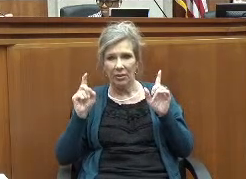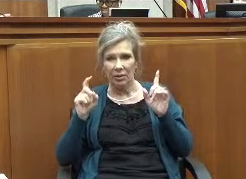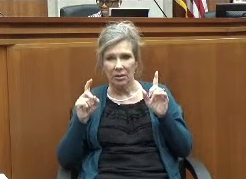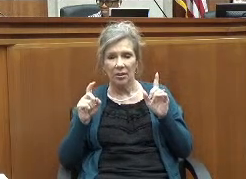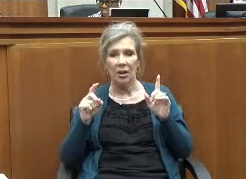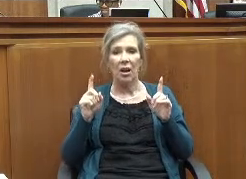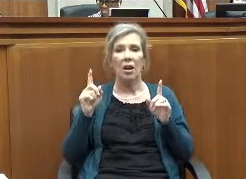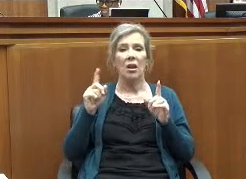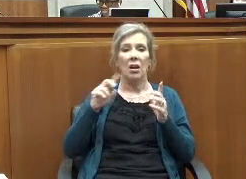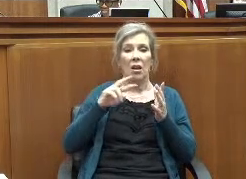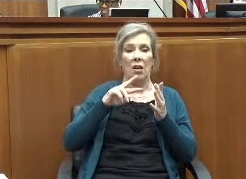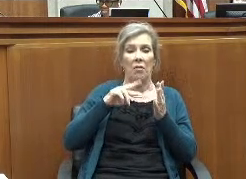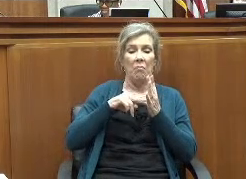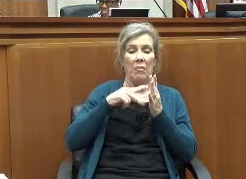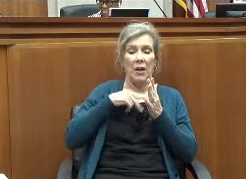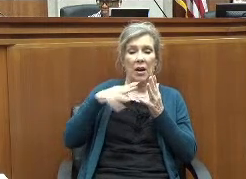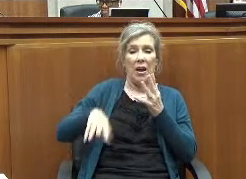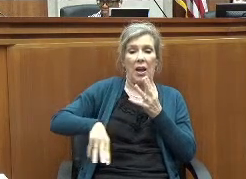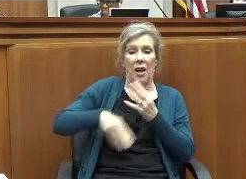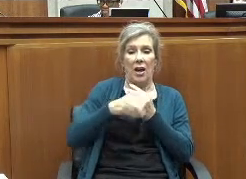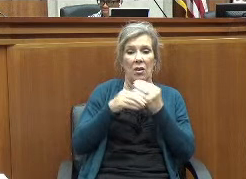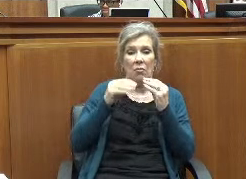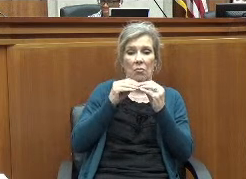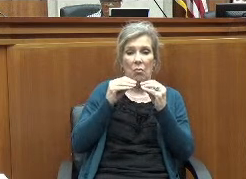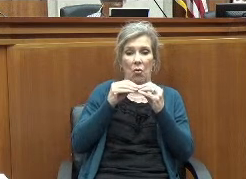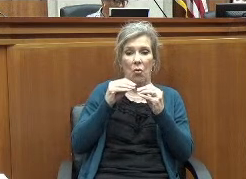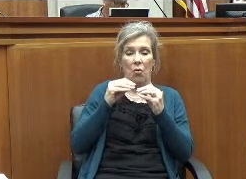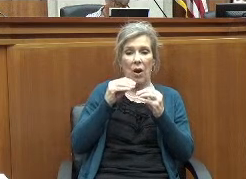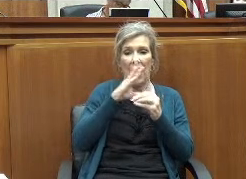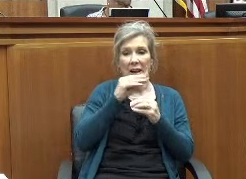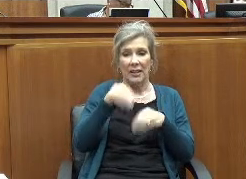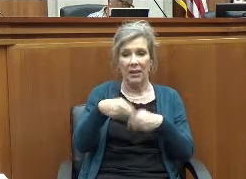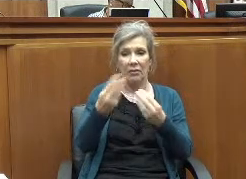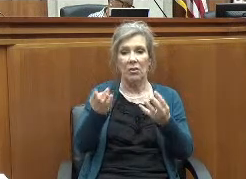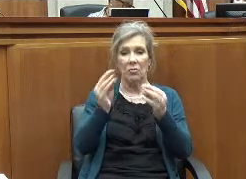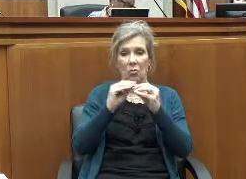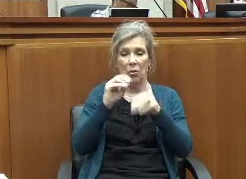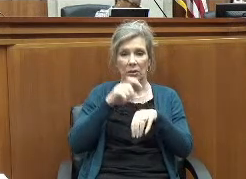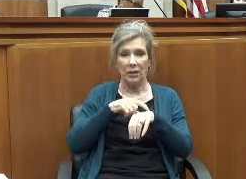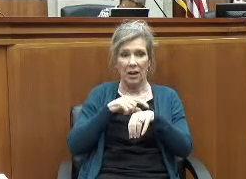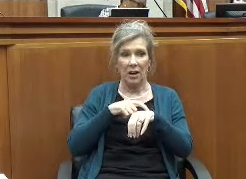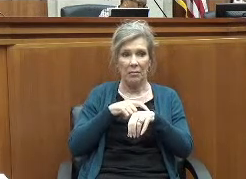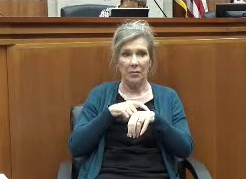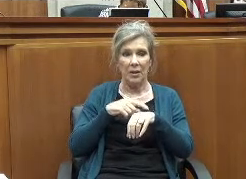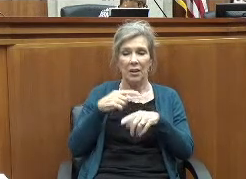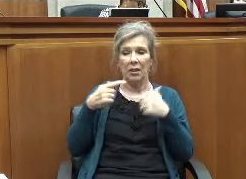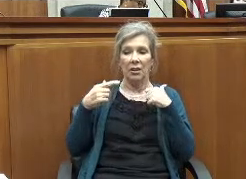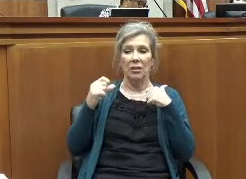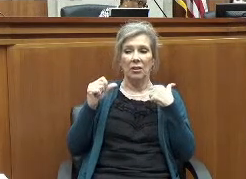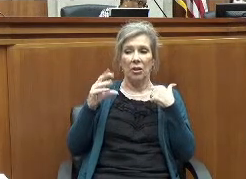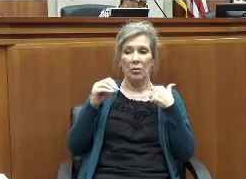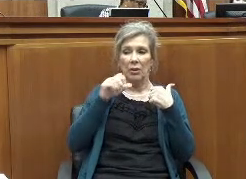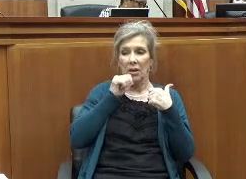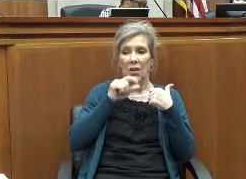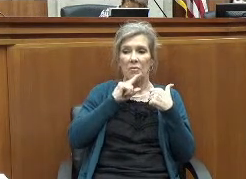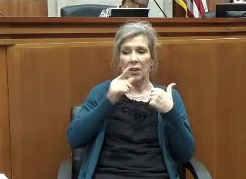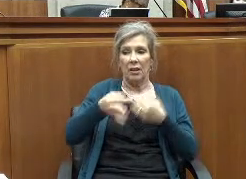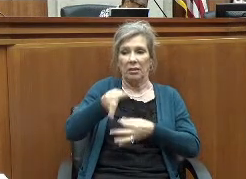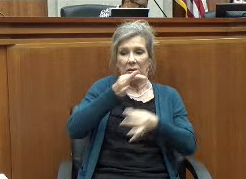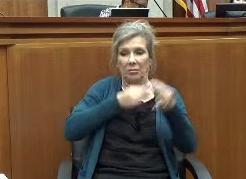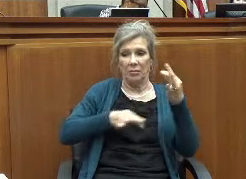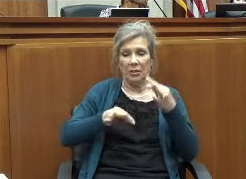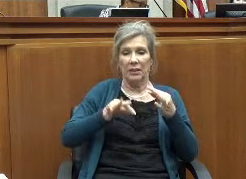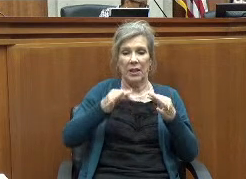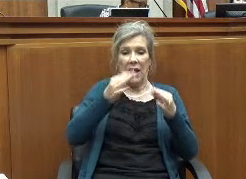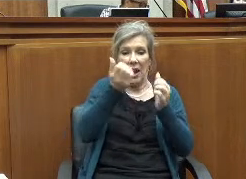adding more to it, but giving them some time. So it's really not a set substitute, supplemental, it's everything that Dr. Davis Like said to